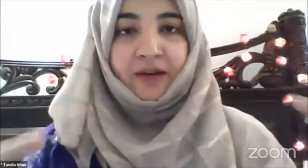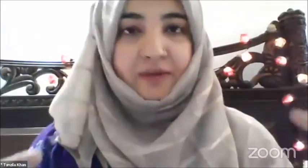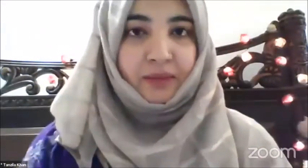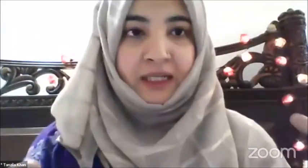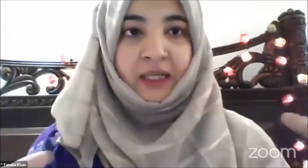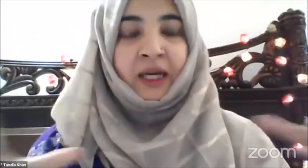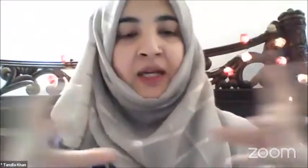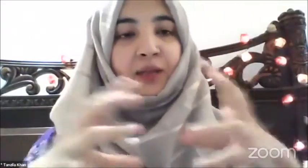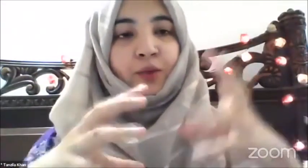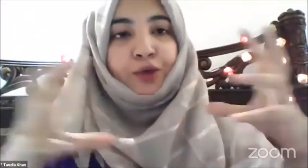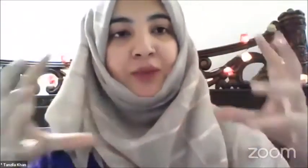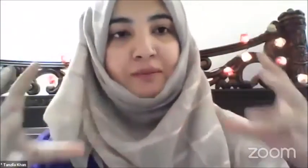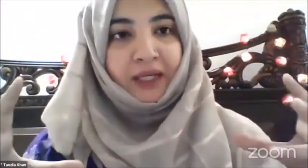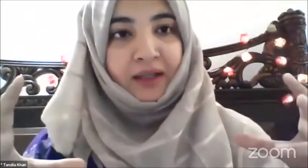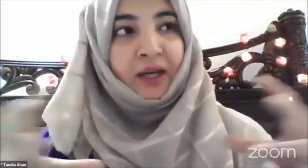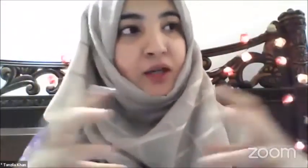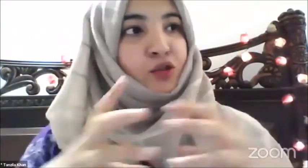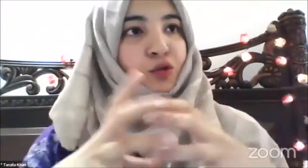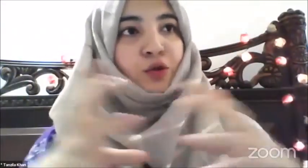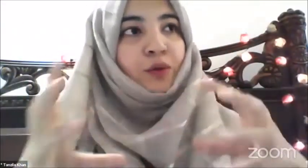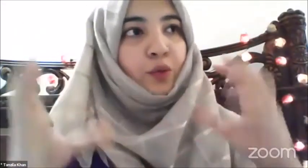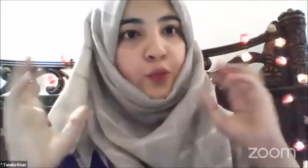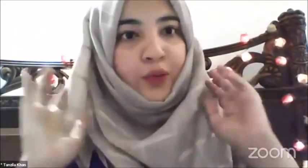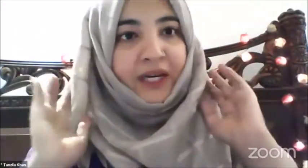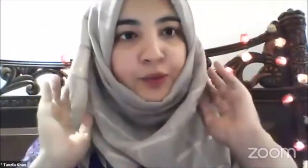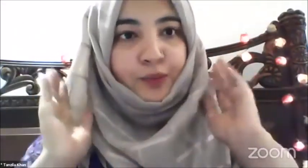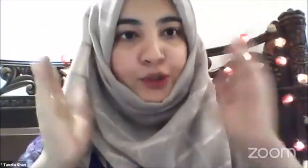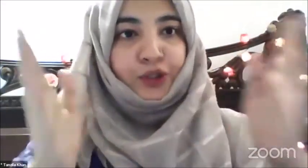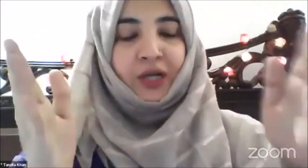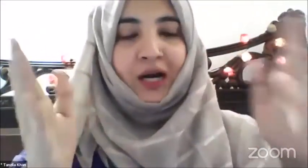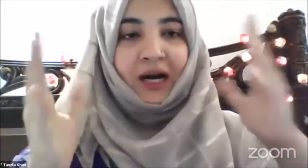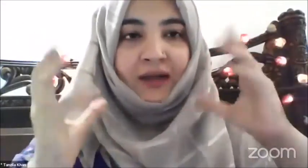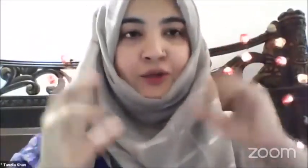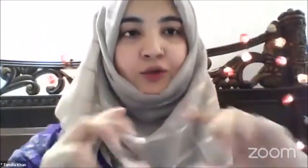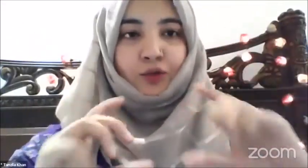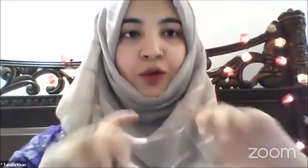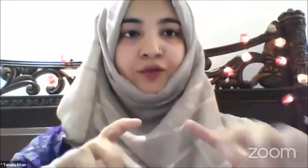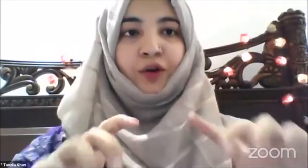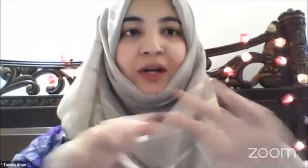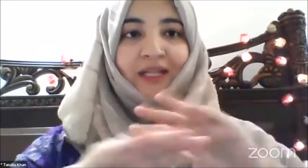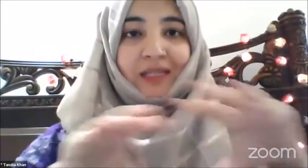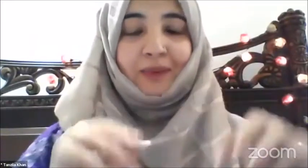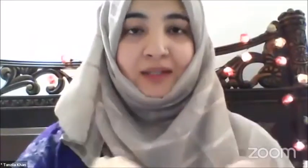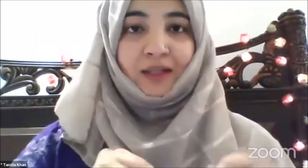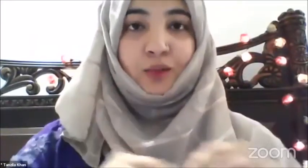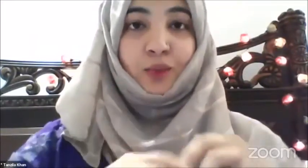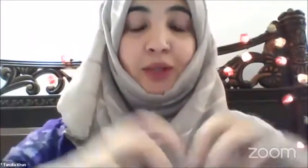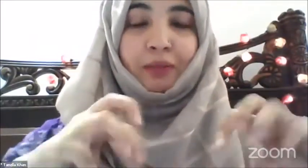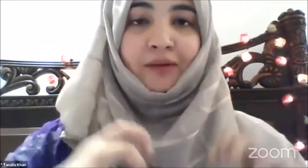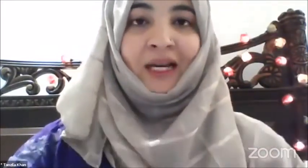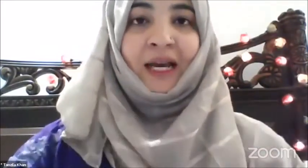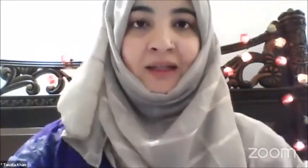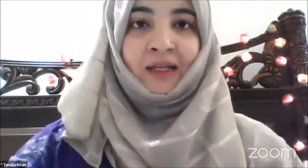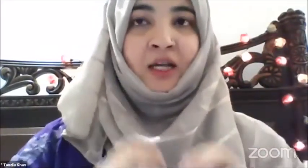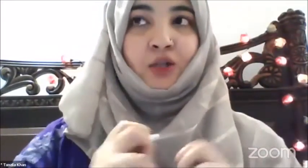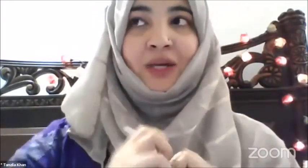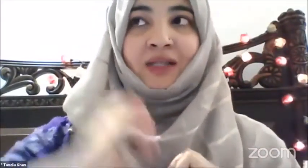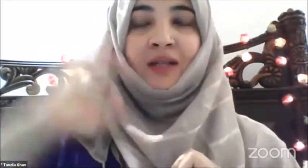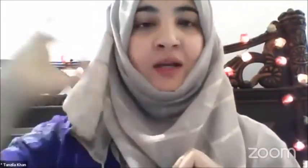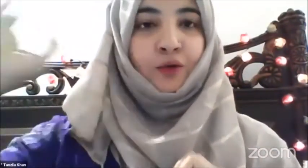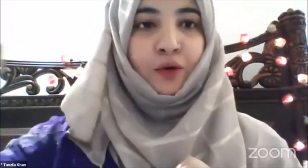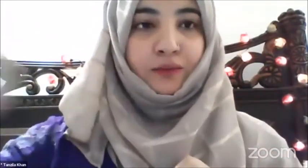everybody loves money, they want to make money. So we need to push our school of thought in spaces where the power lies.